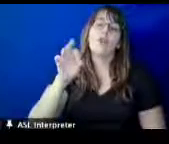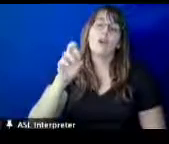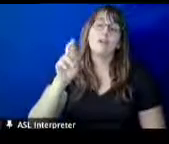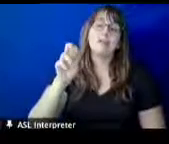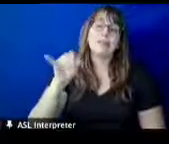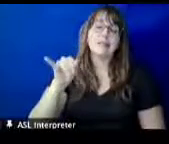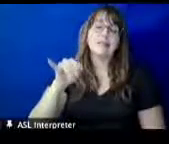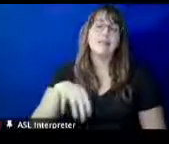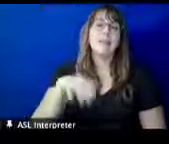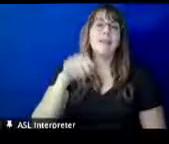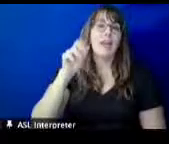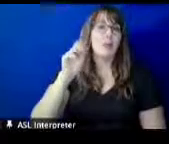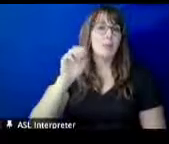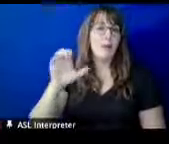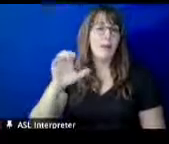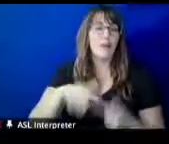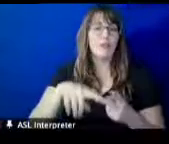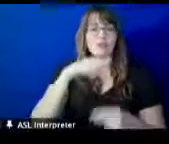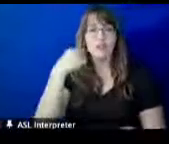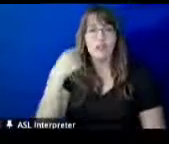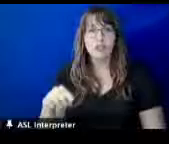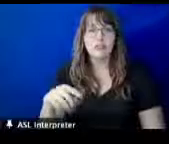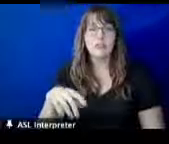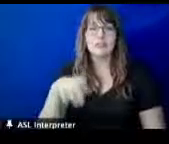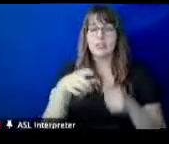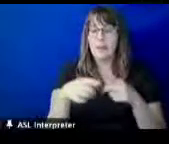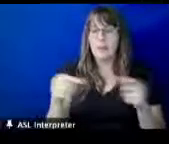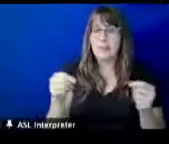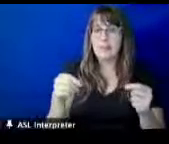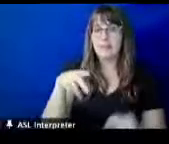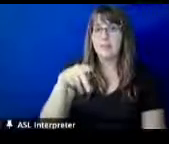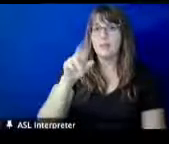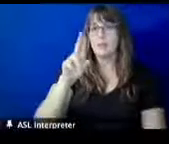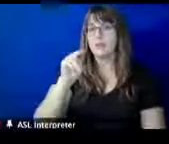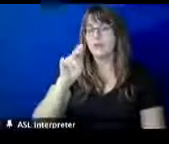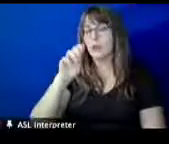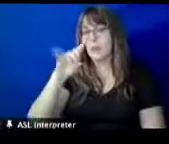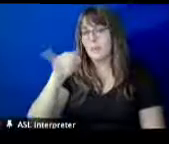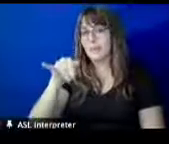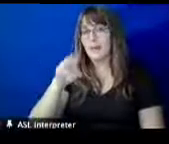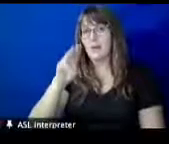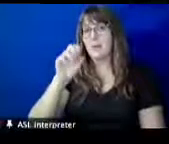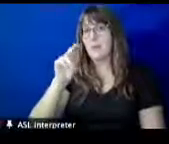Russian, Japanese, Punjabi, Khmer, Hmong, and Thai.